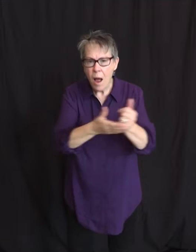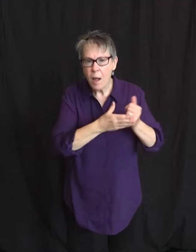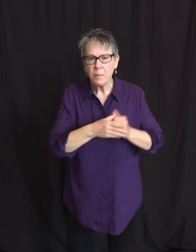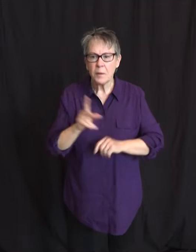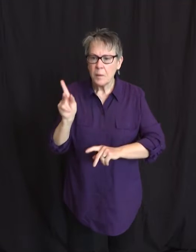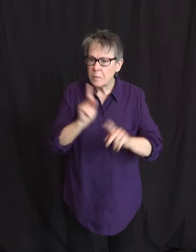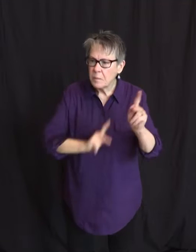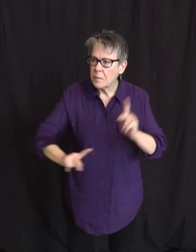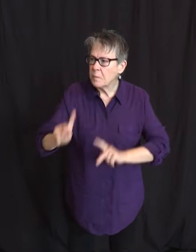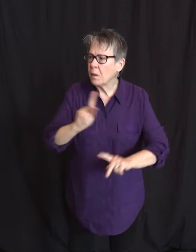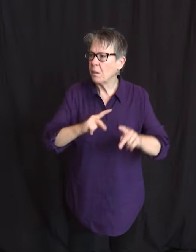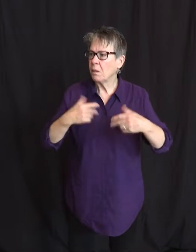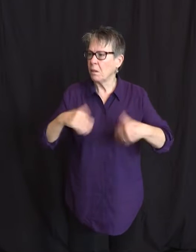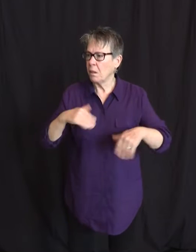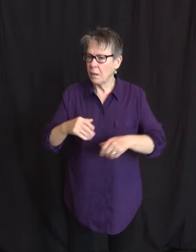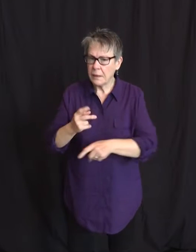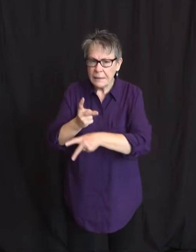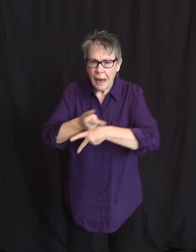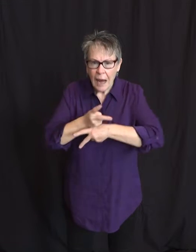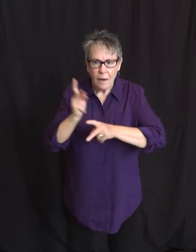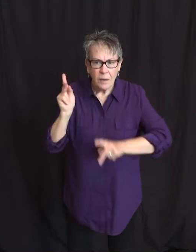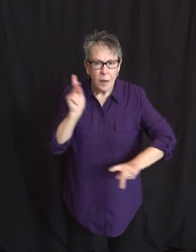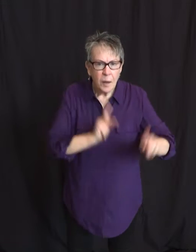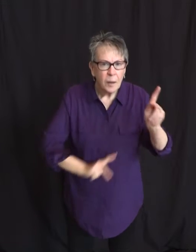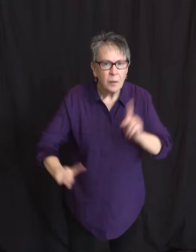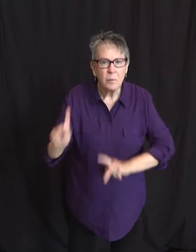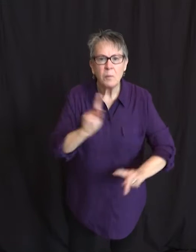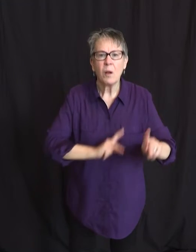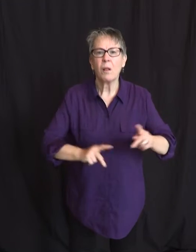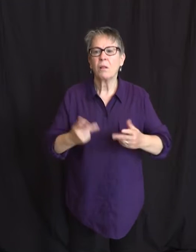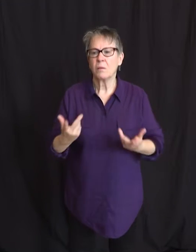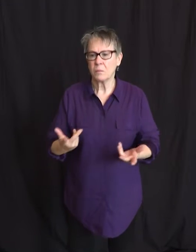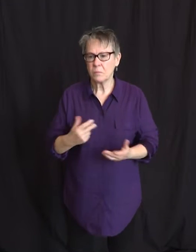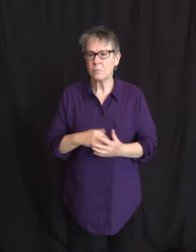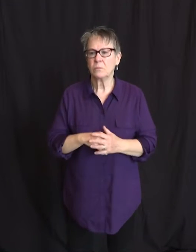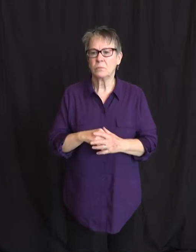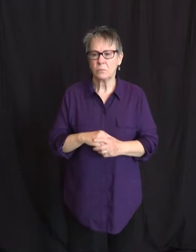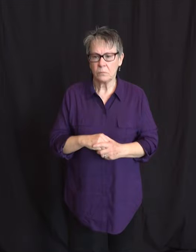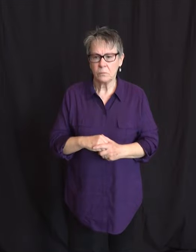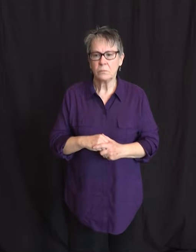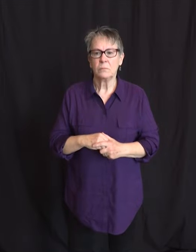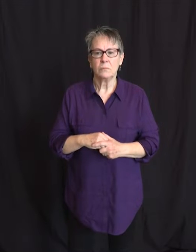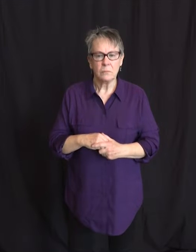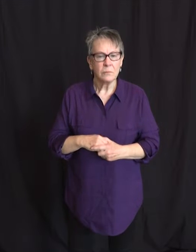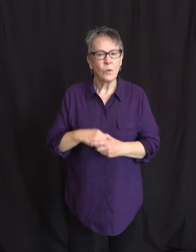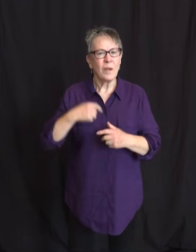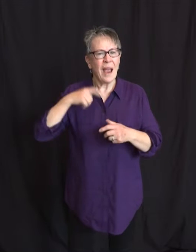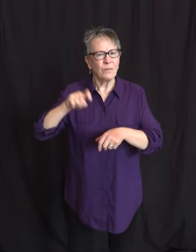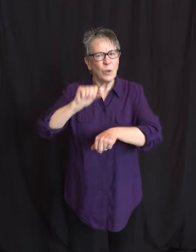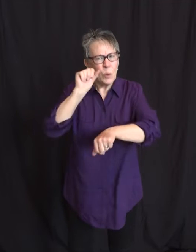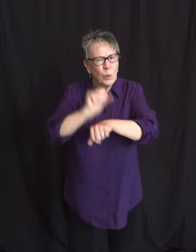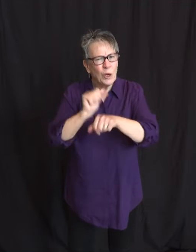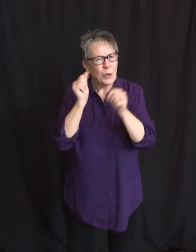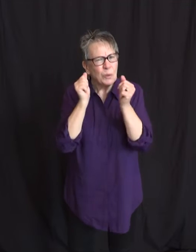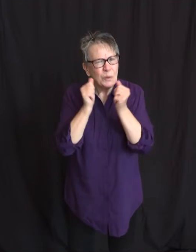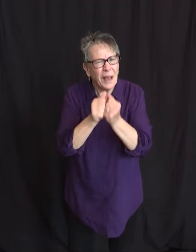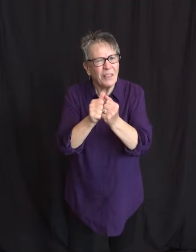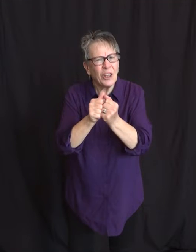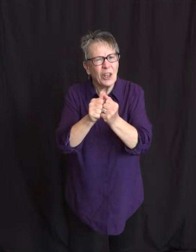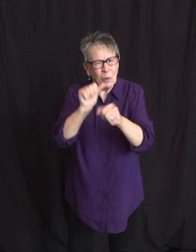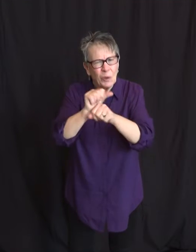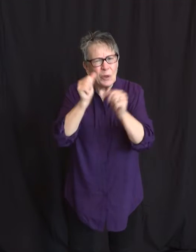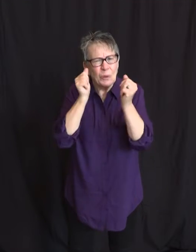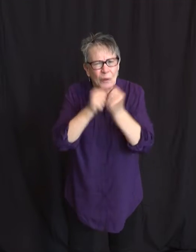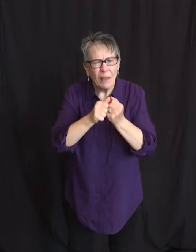Tom's point, we can't do that without the back and fill of a lot of federal money to allow us to continue to deliver for our